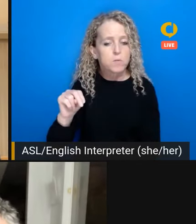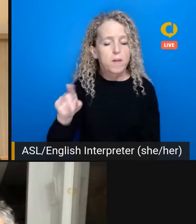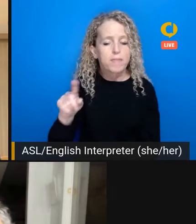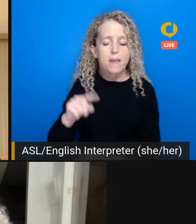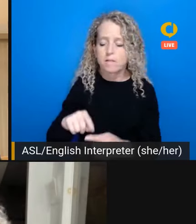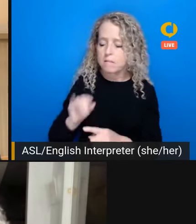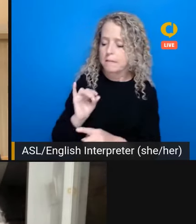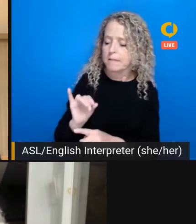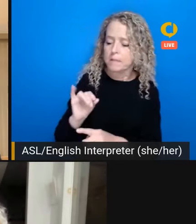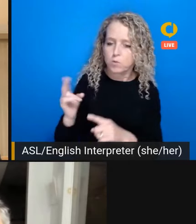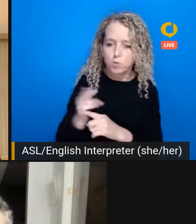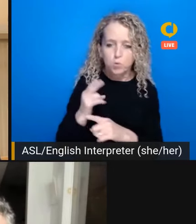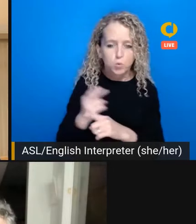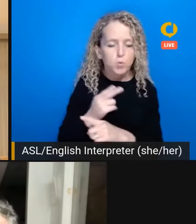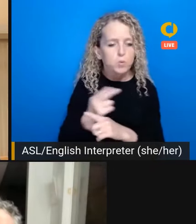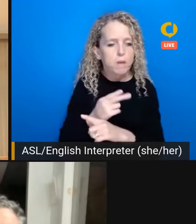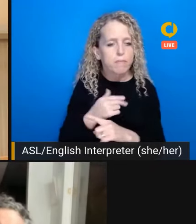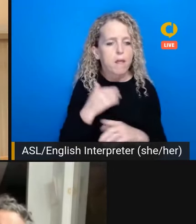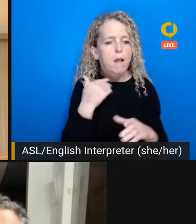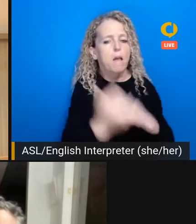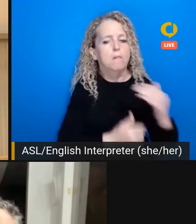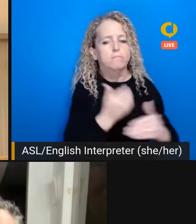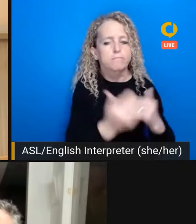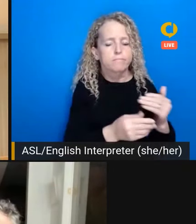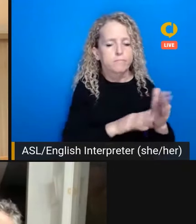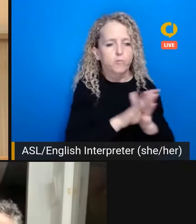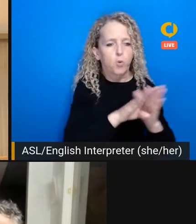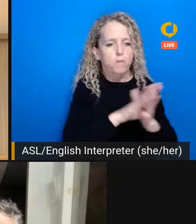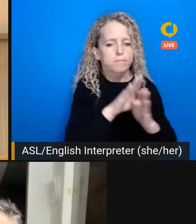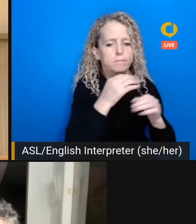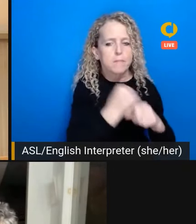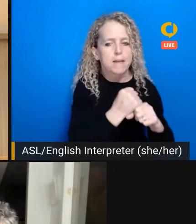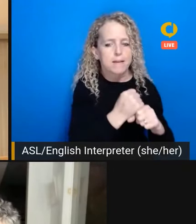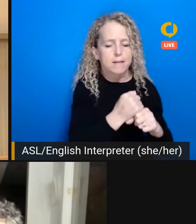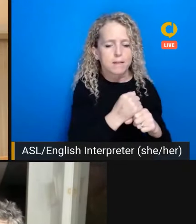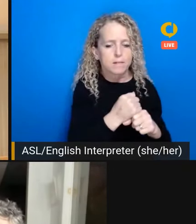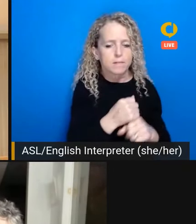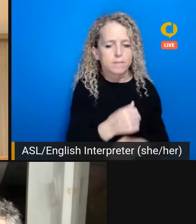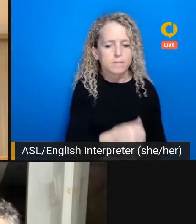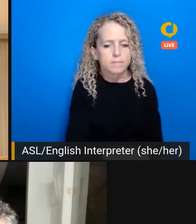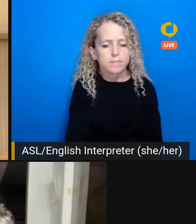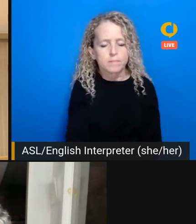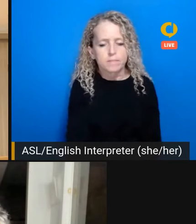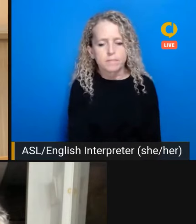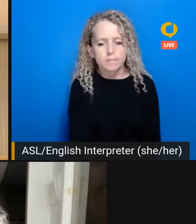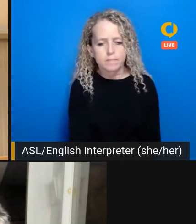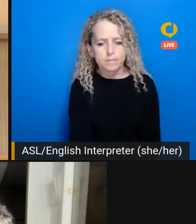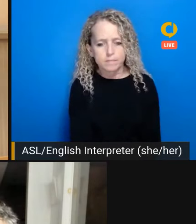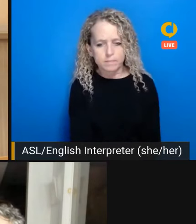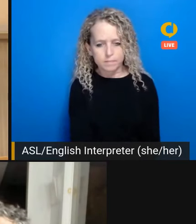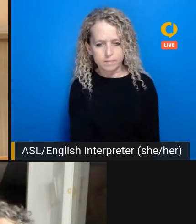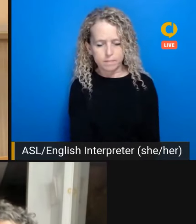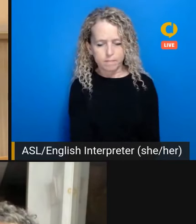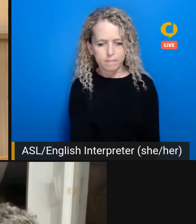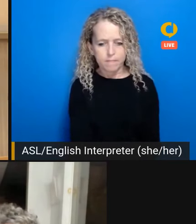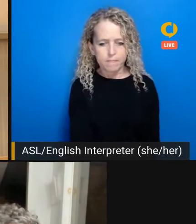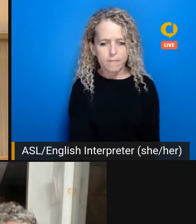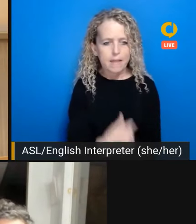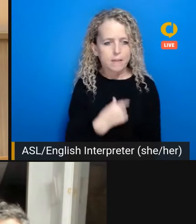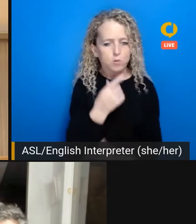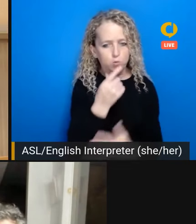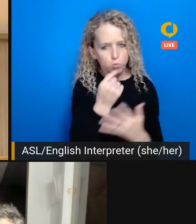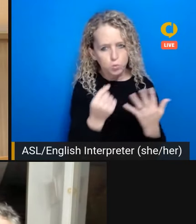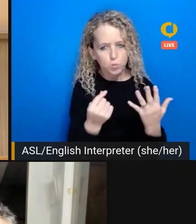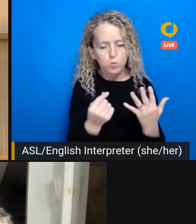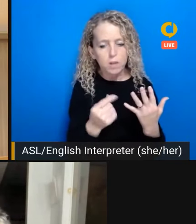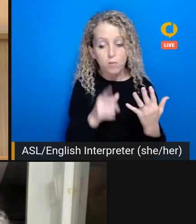actual capability of the system to do something very, very straightforward and task oriented. There is definitely a place